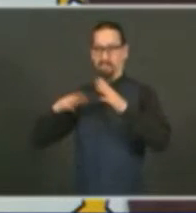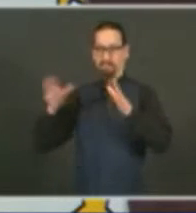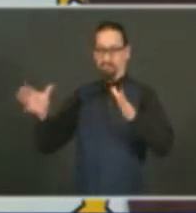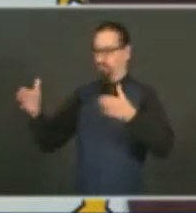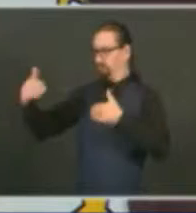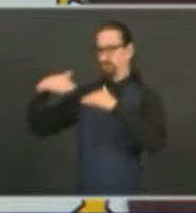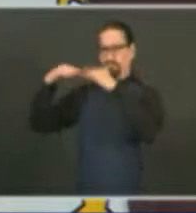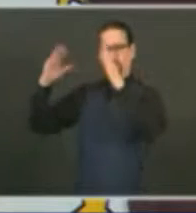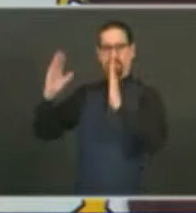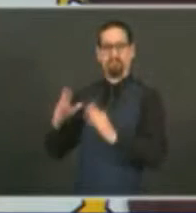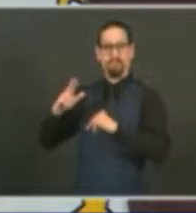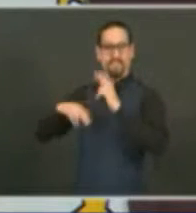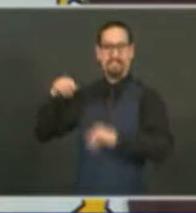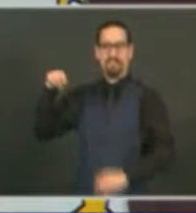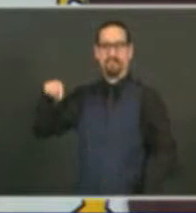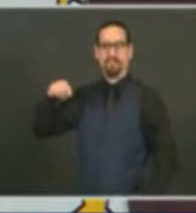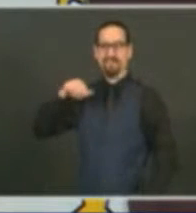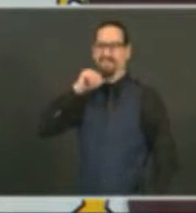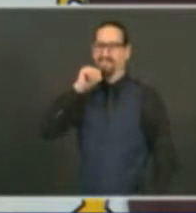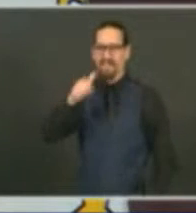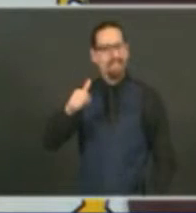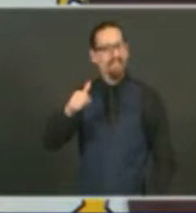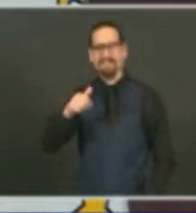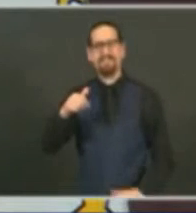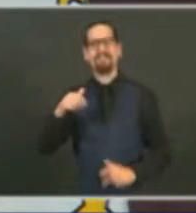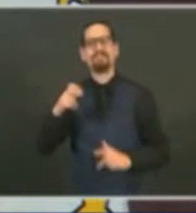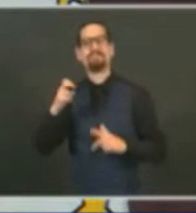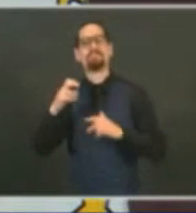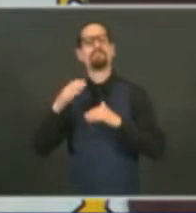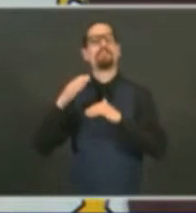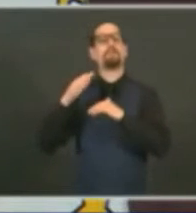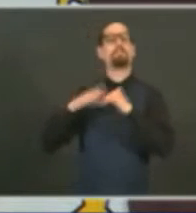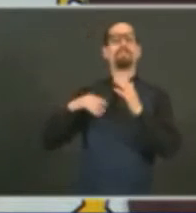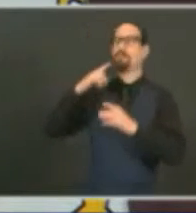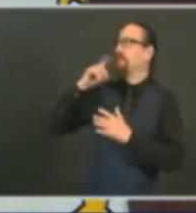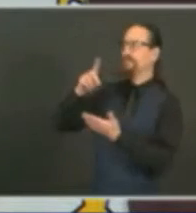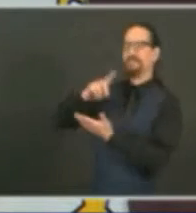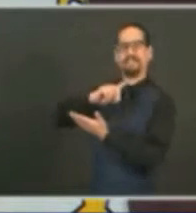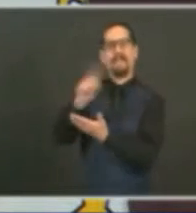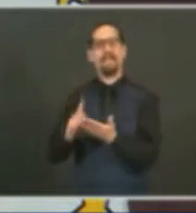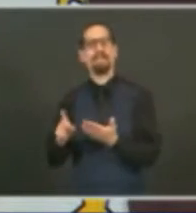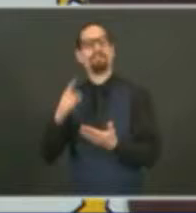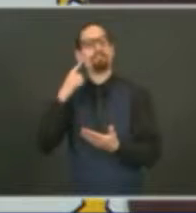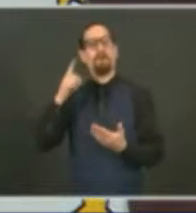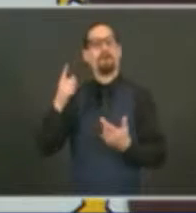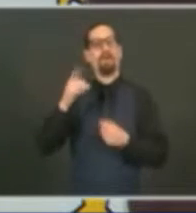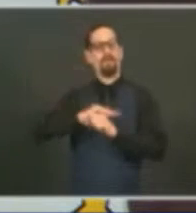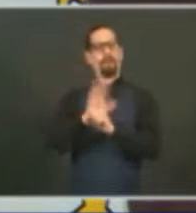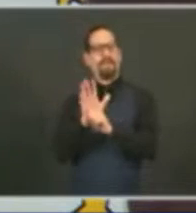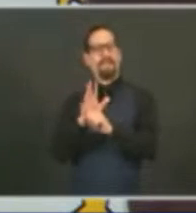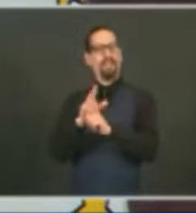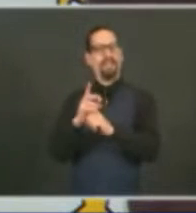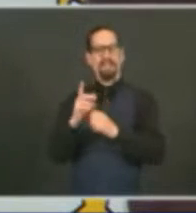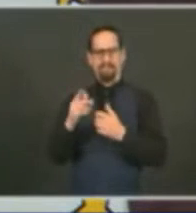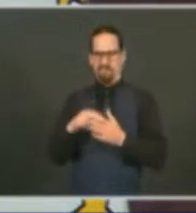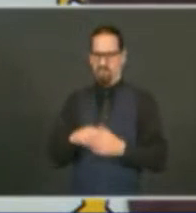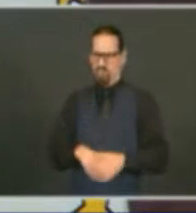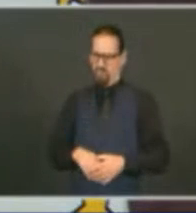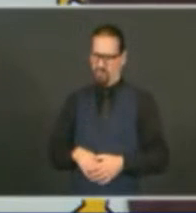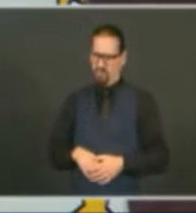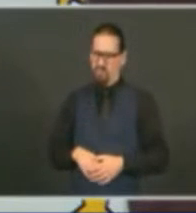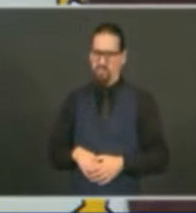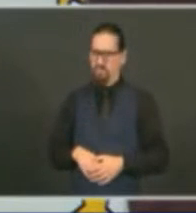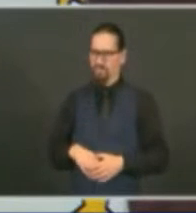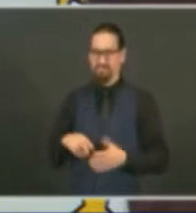built with a public health pandemic in mind, which is to say there aren't even walls in